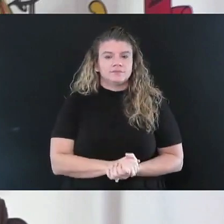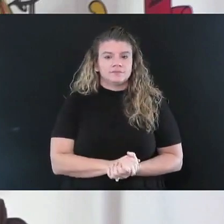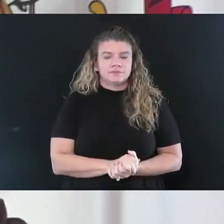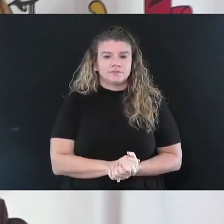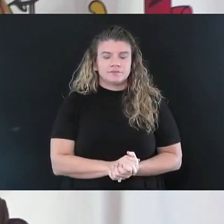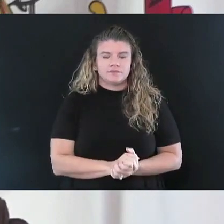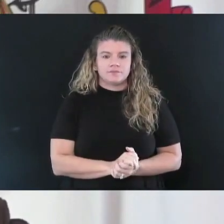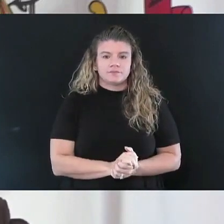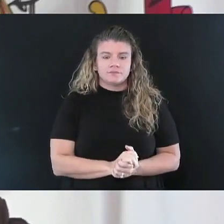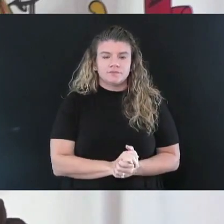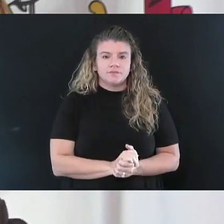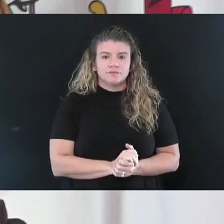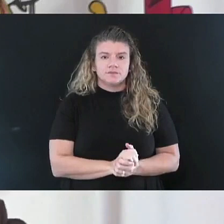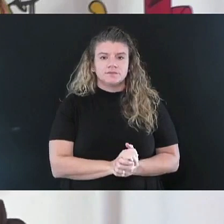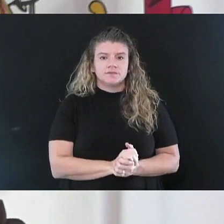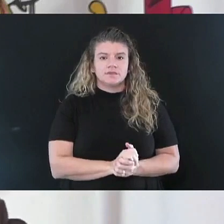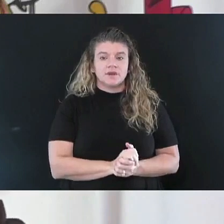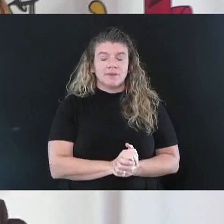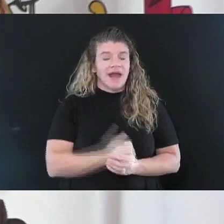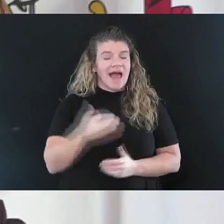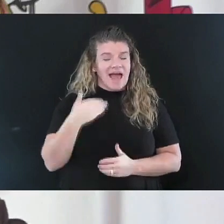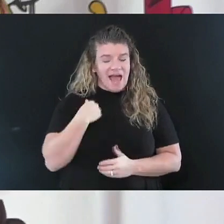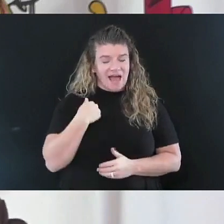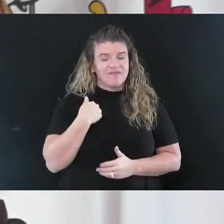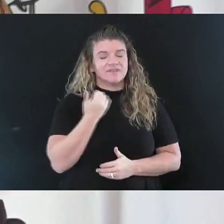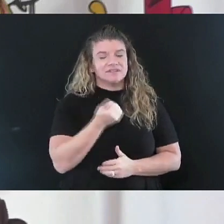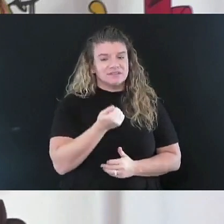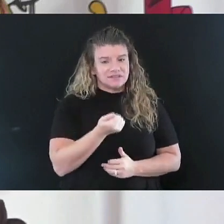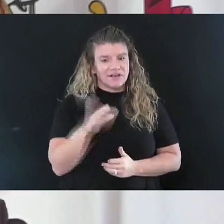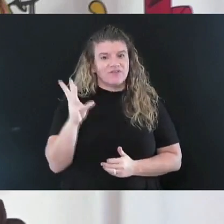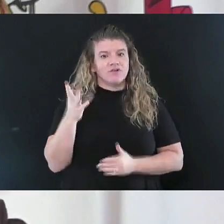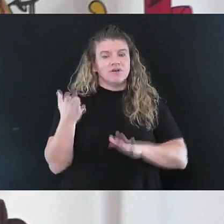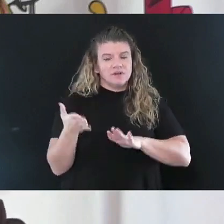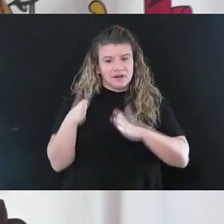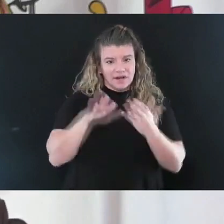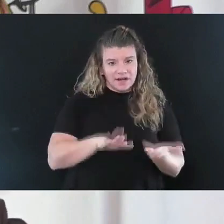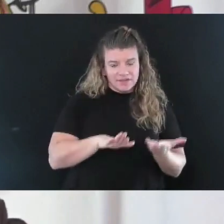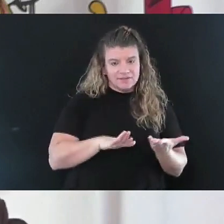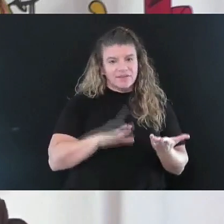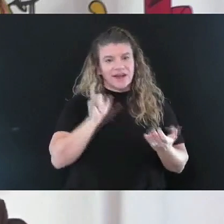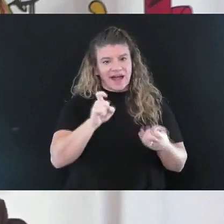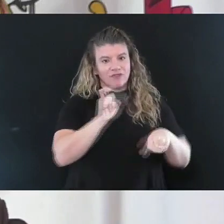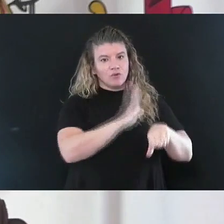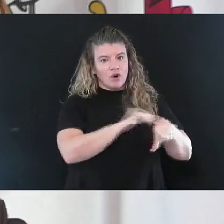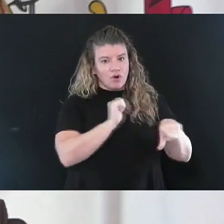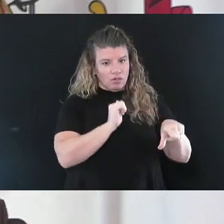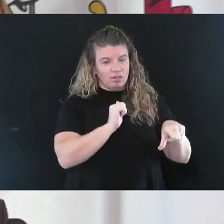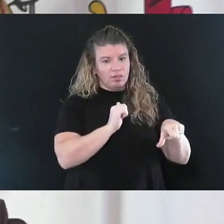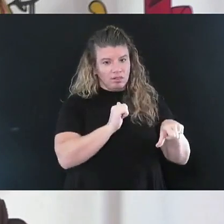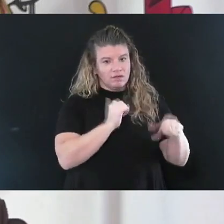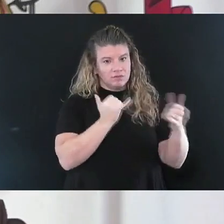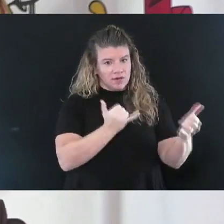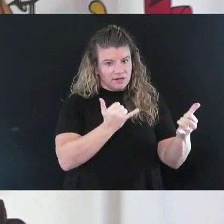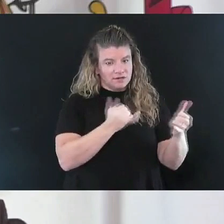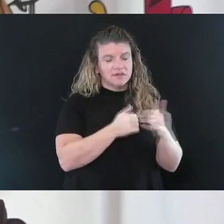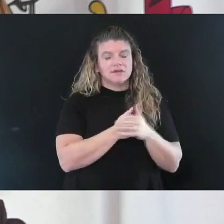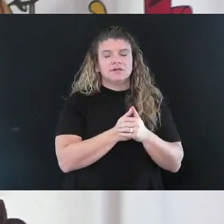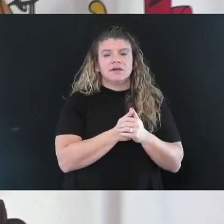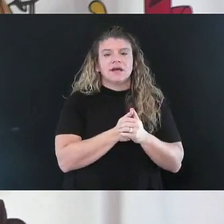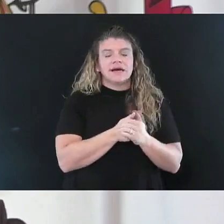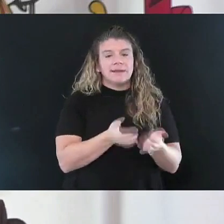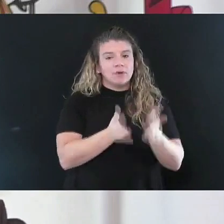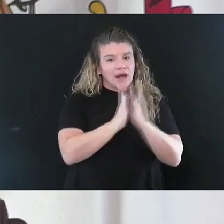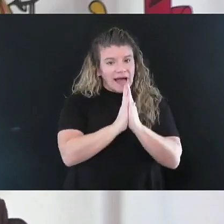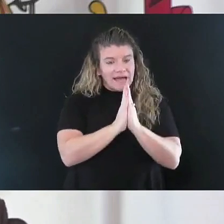I have several deaths to call out and ask all